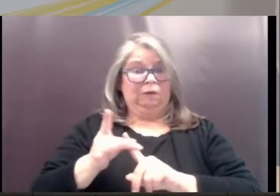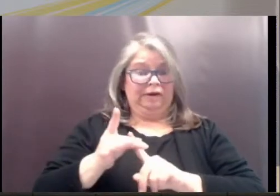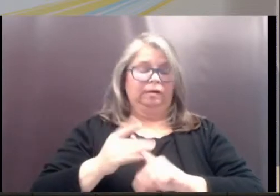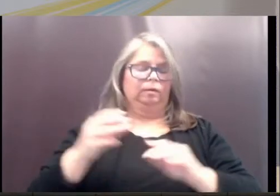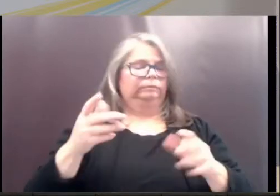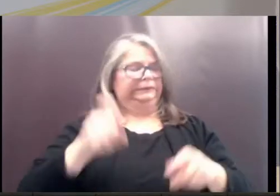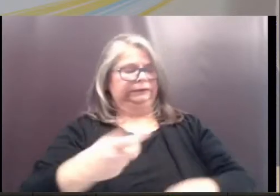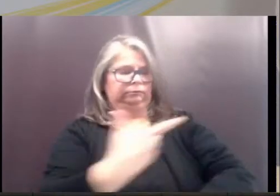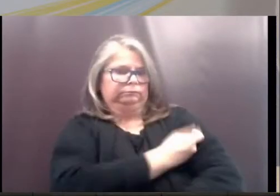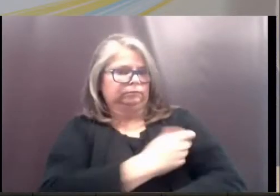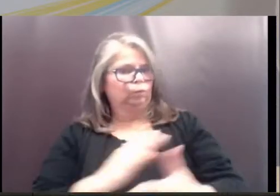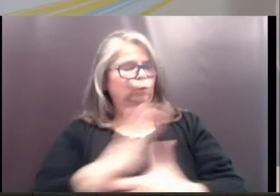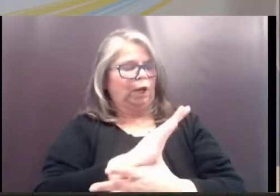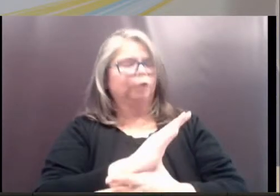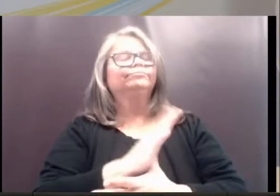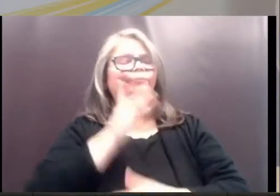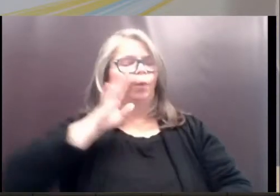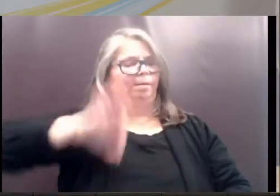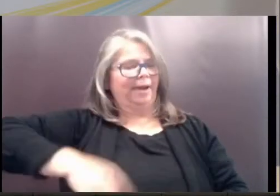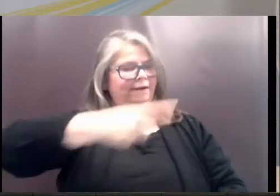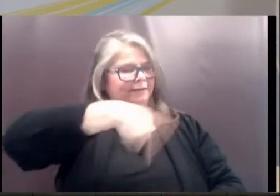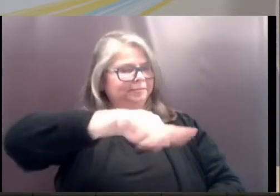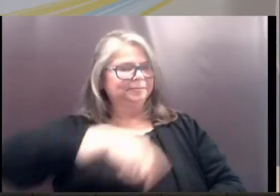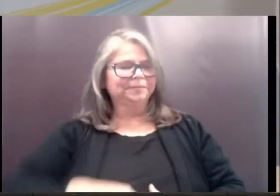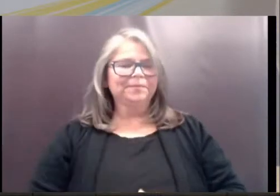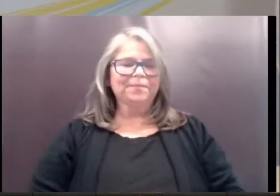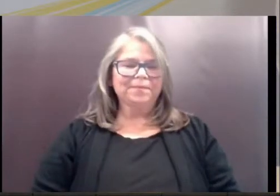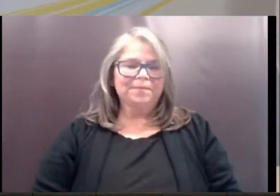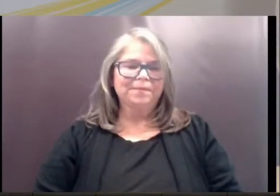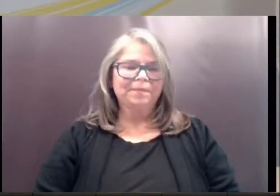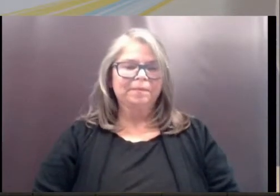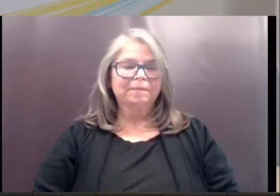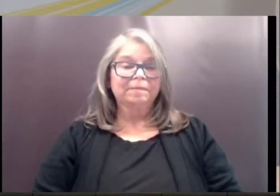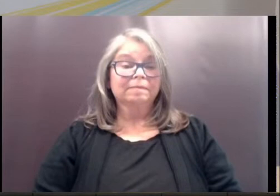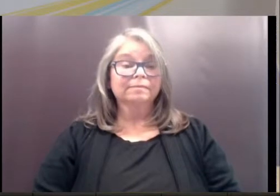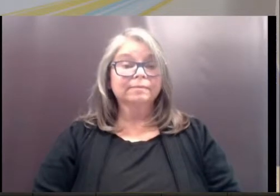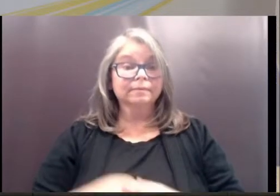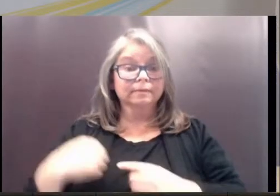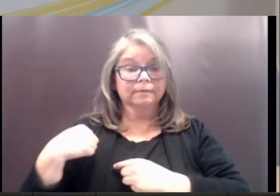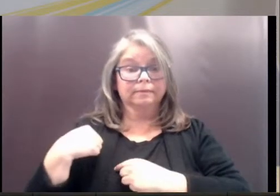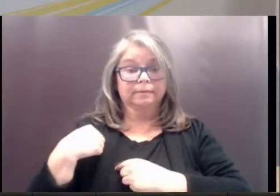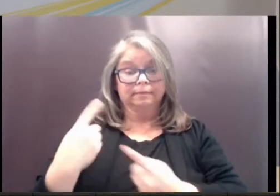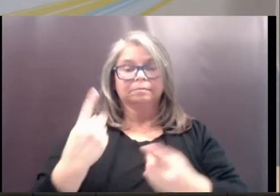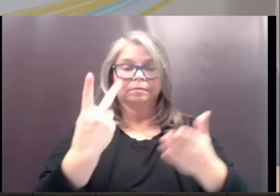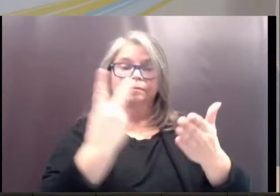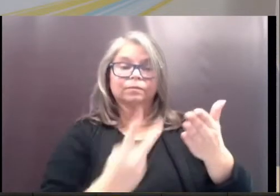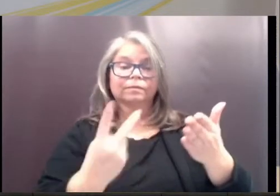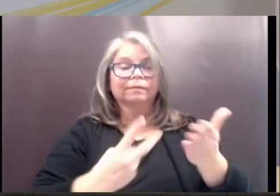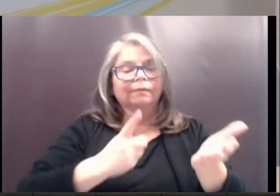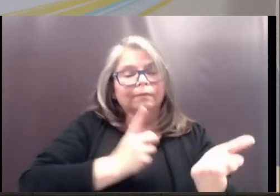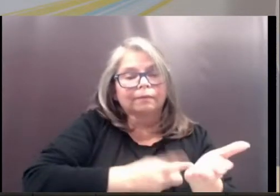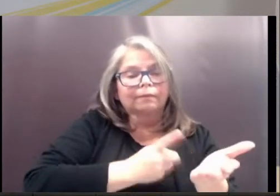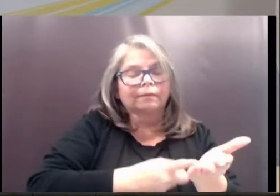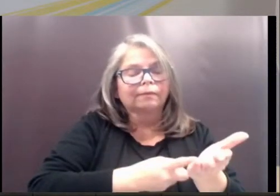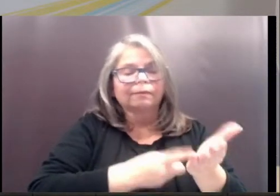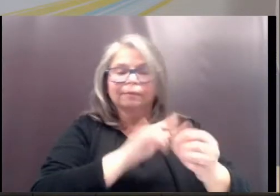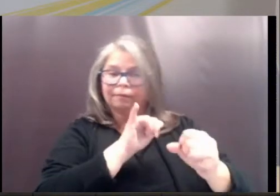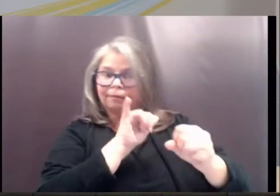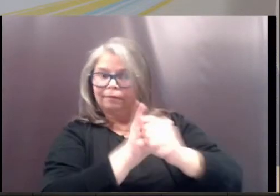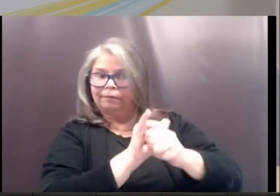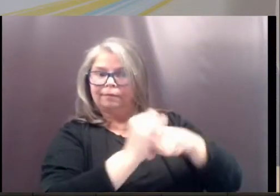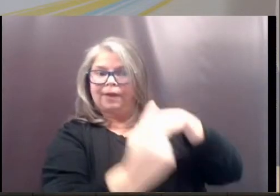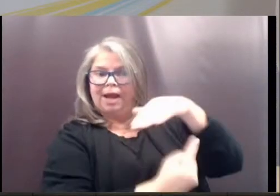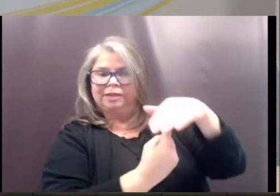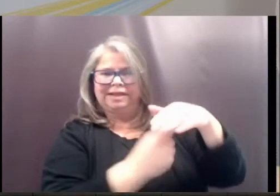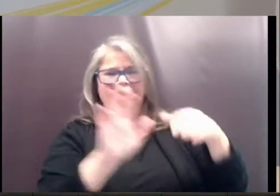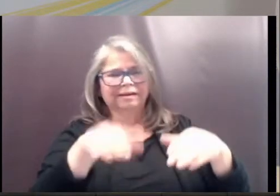Although I mention self-isolation at every briefing, I want to take a few minutes to remind everyone how important self-isolation is to our COVID-19